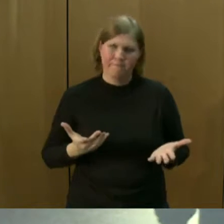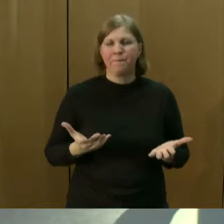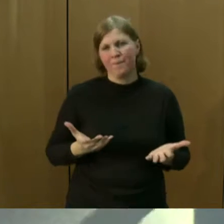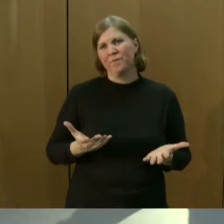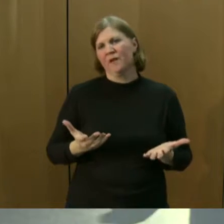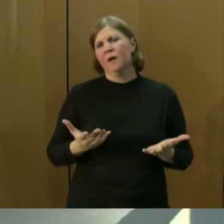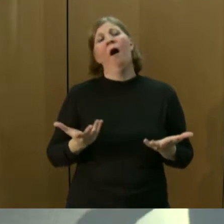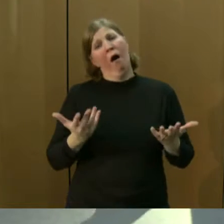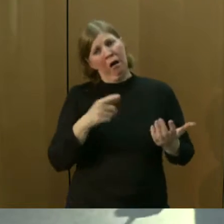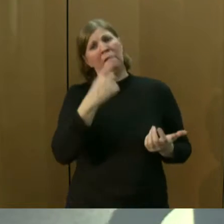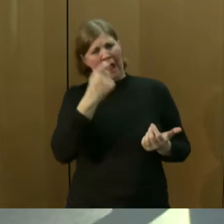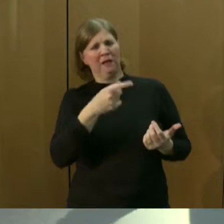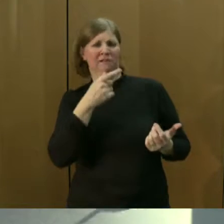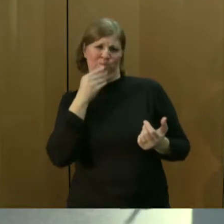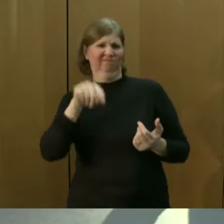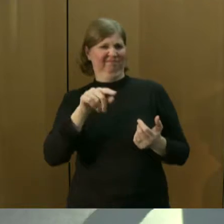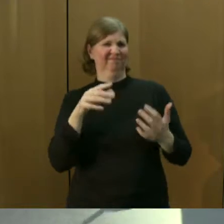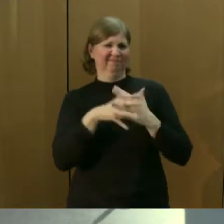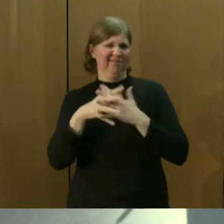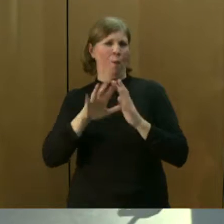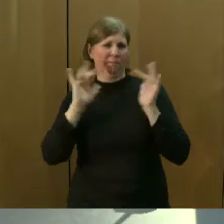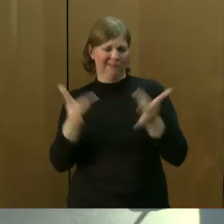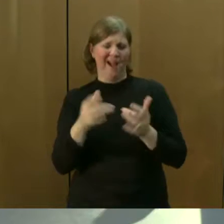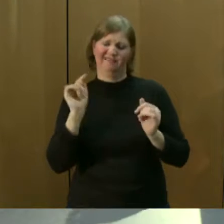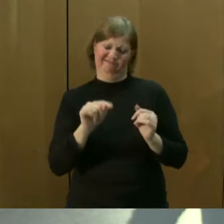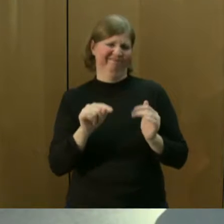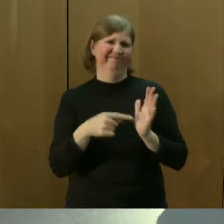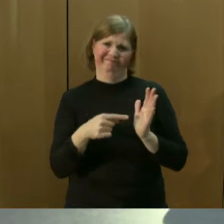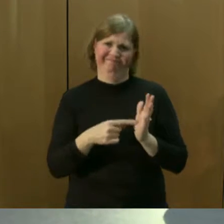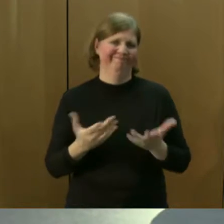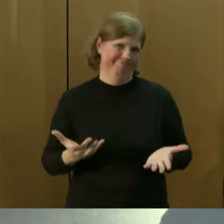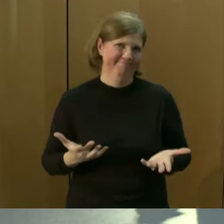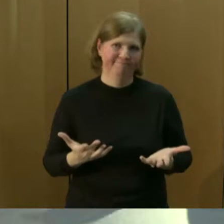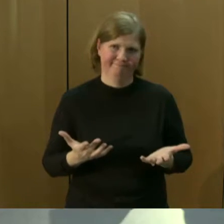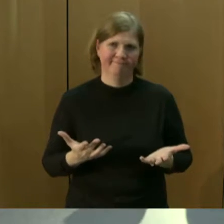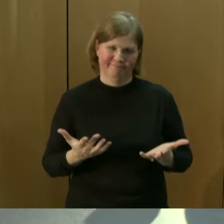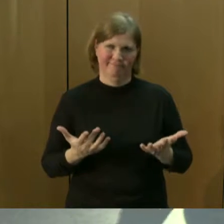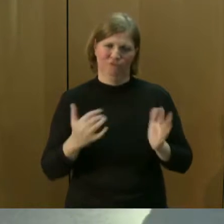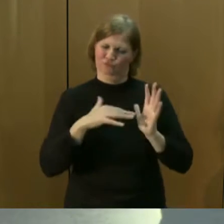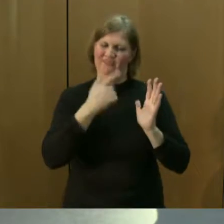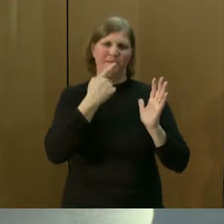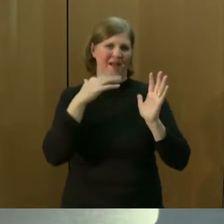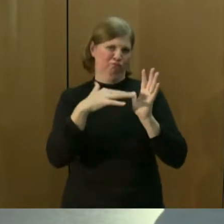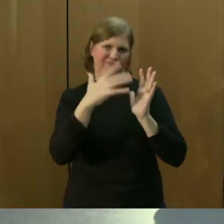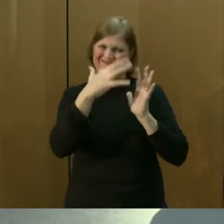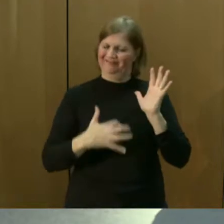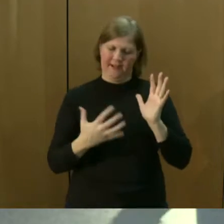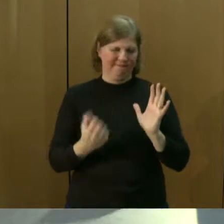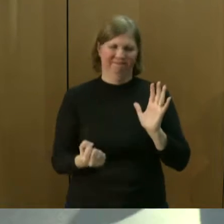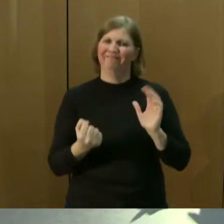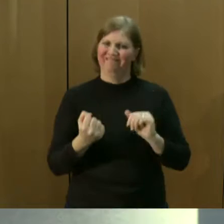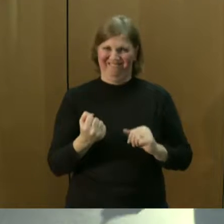you can actually go who programs theatre, who programs dance, who programs physical theatre, who programs Romanian people on